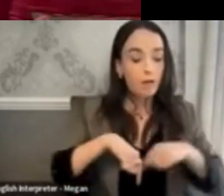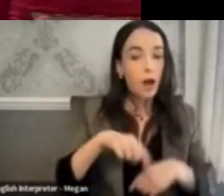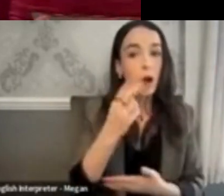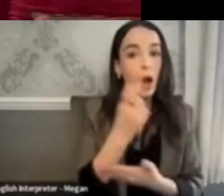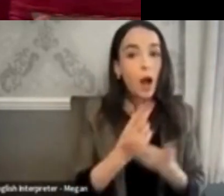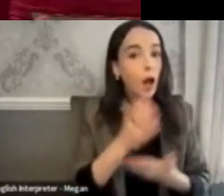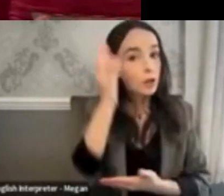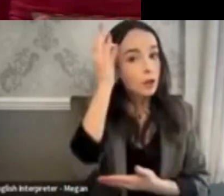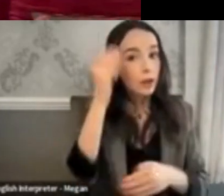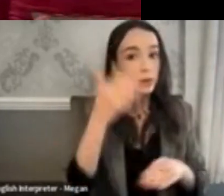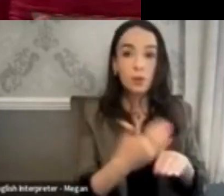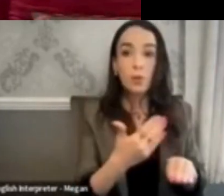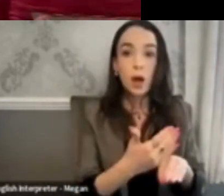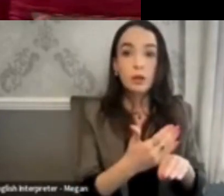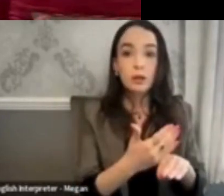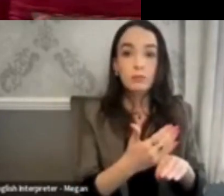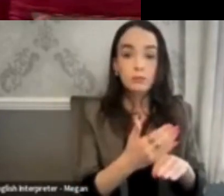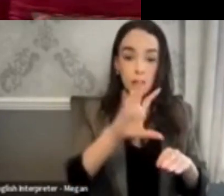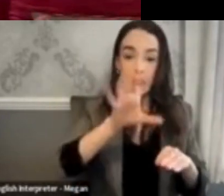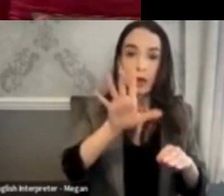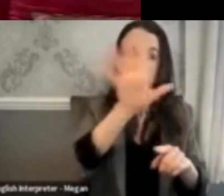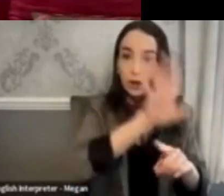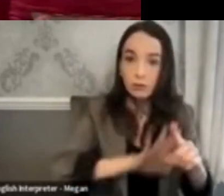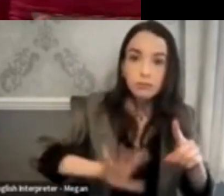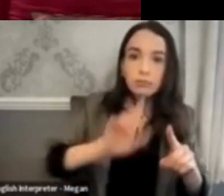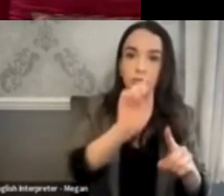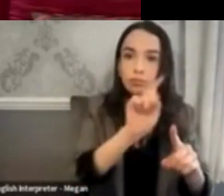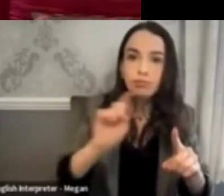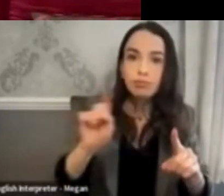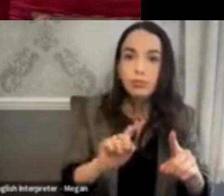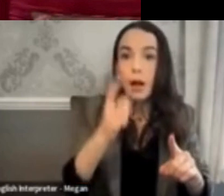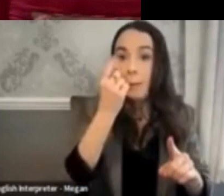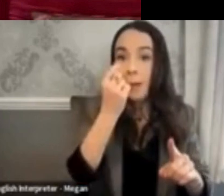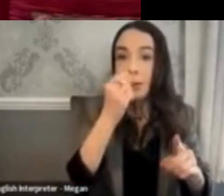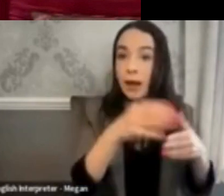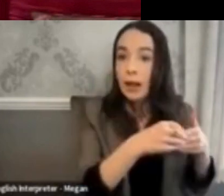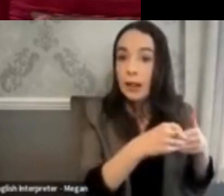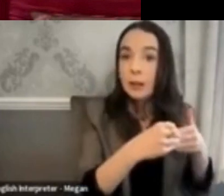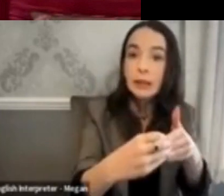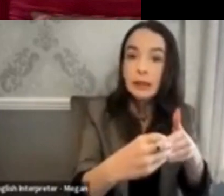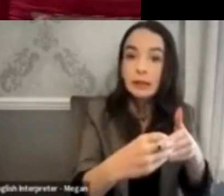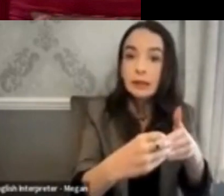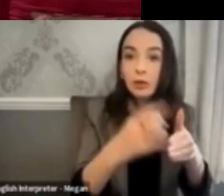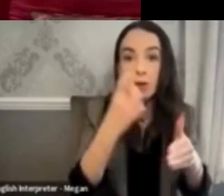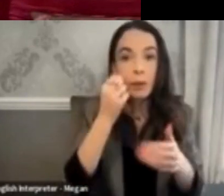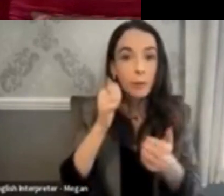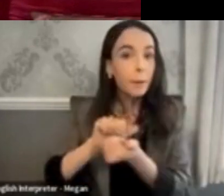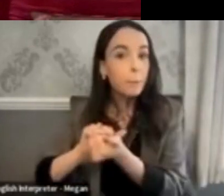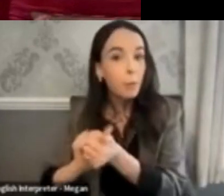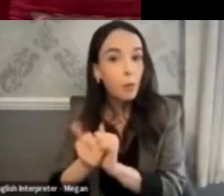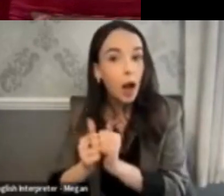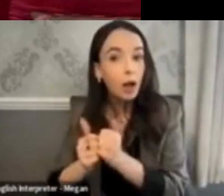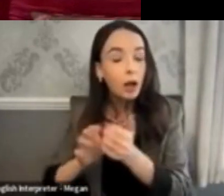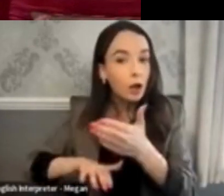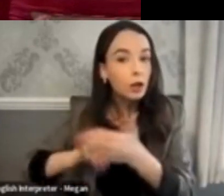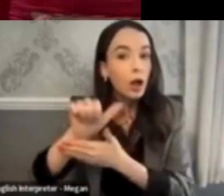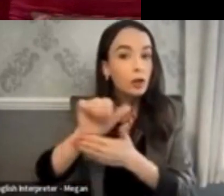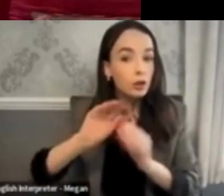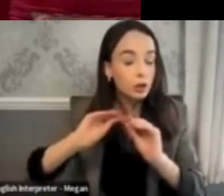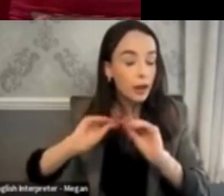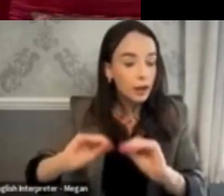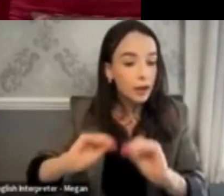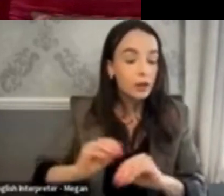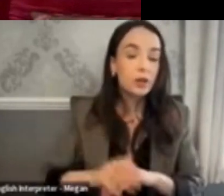already, whether that's as a lead or a partner in a local cultural education partnership, a creative people and